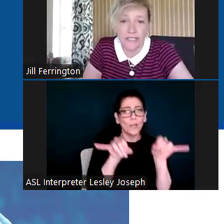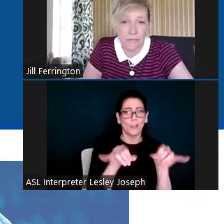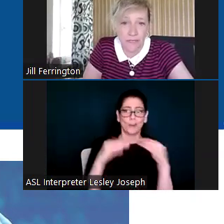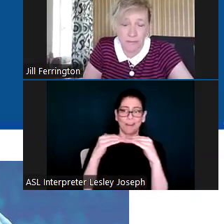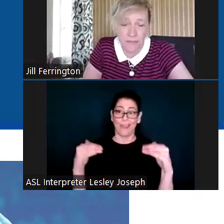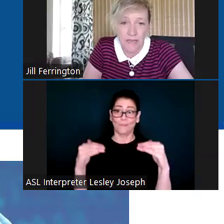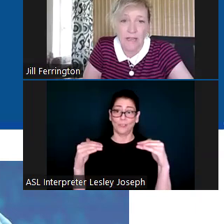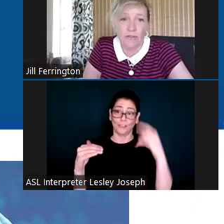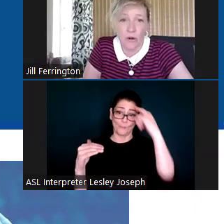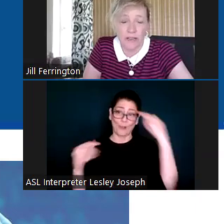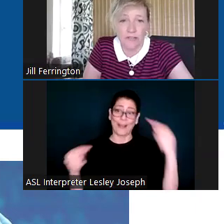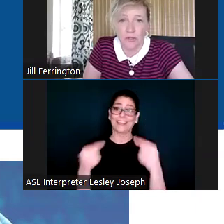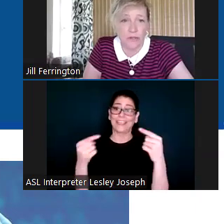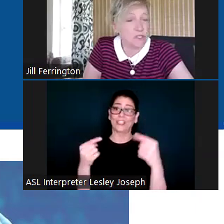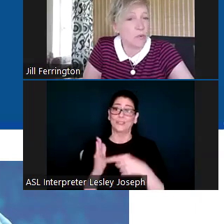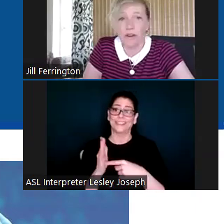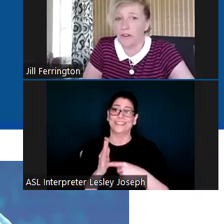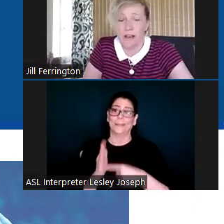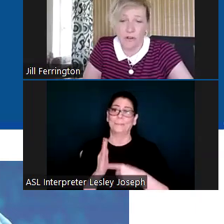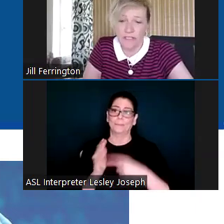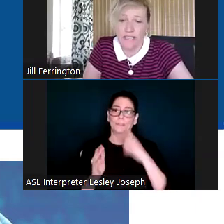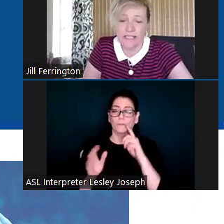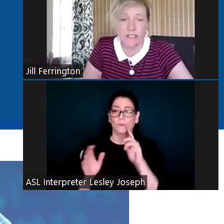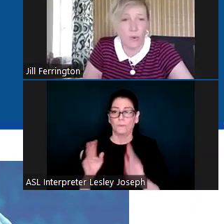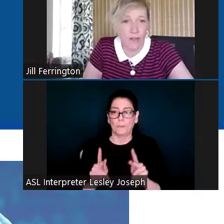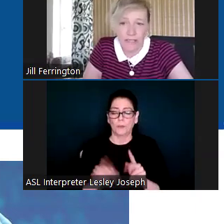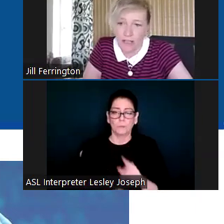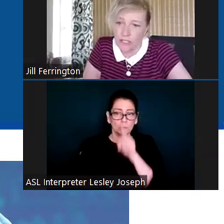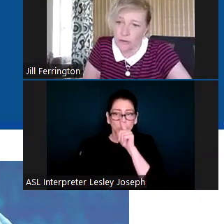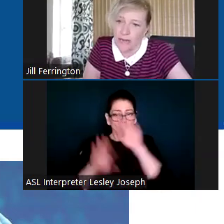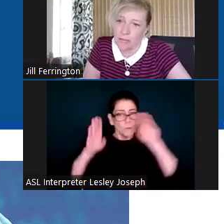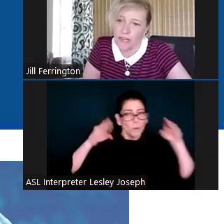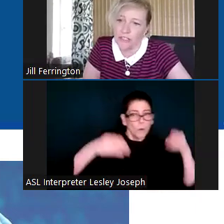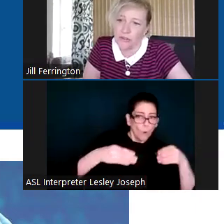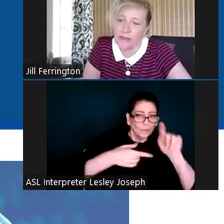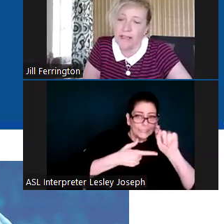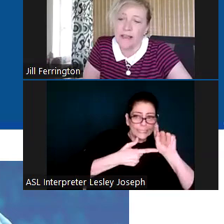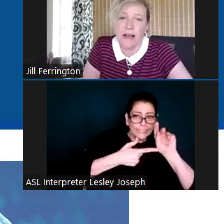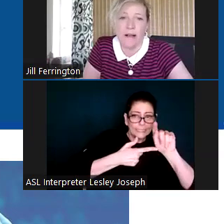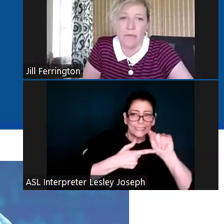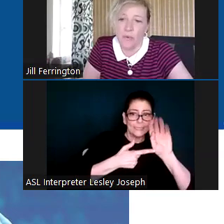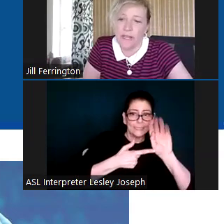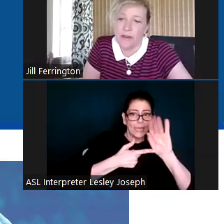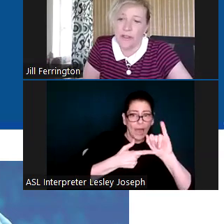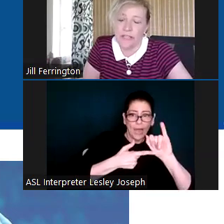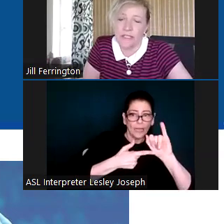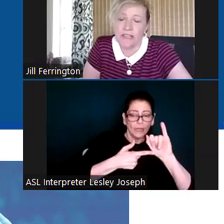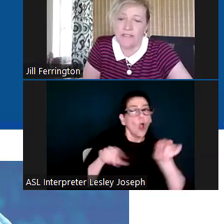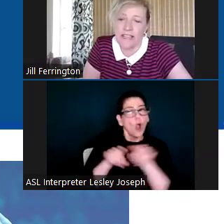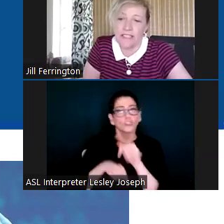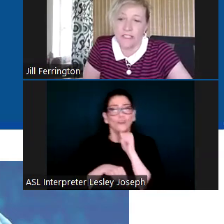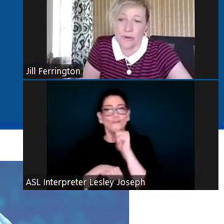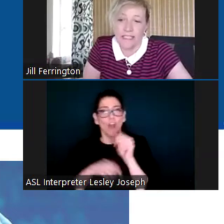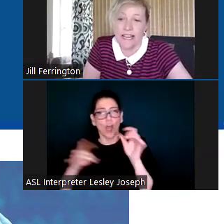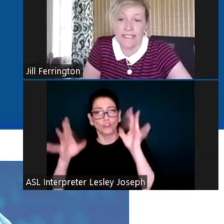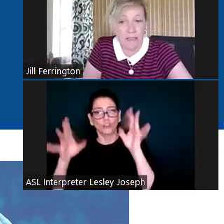injury symptoms for individuals. So we are not focusing in squarely on traumatic brain injury. We know that this